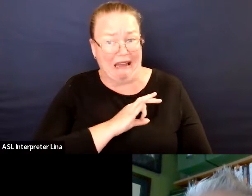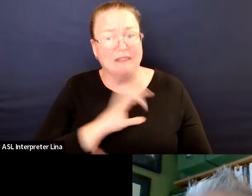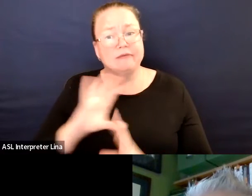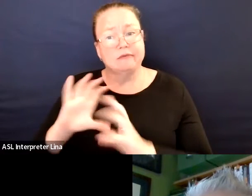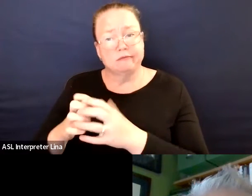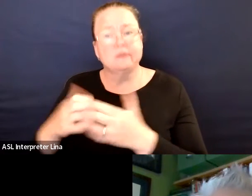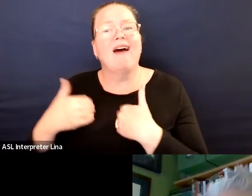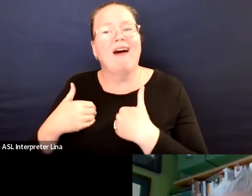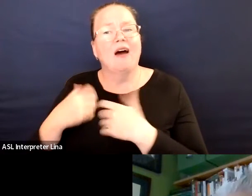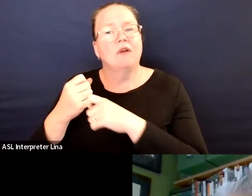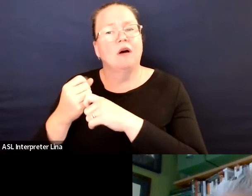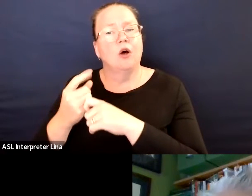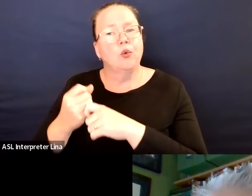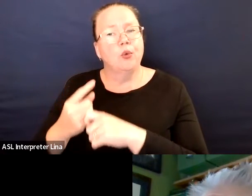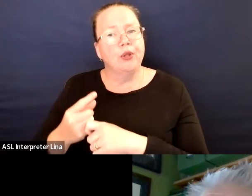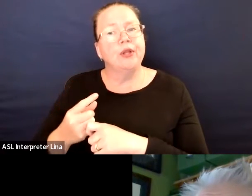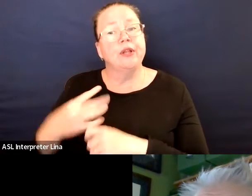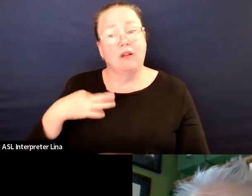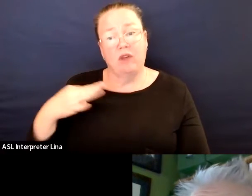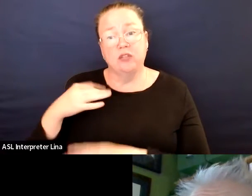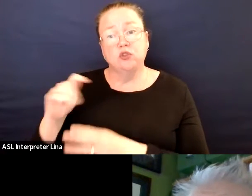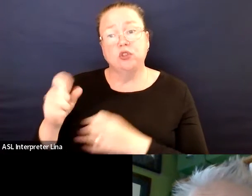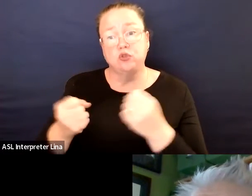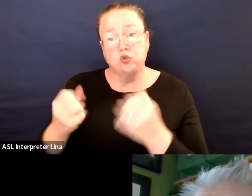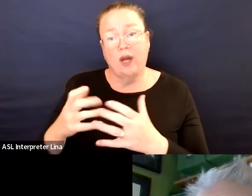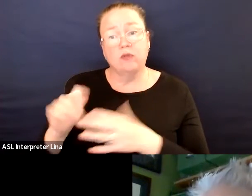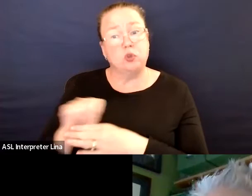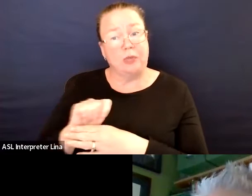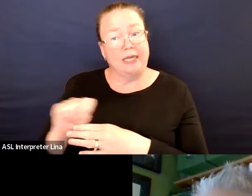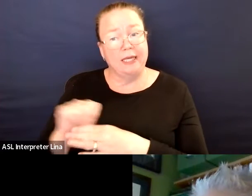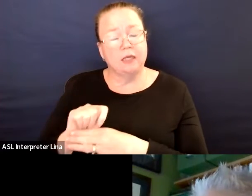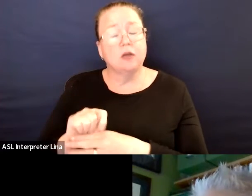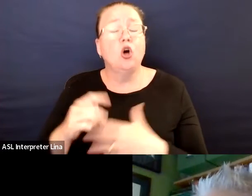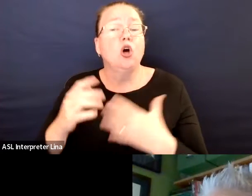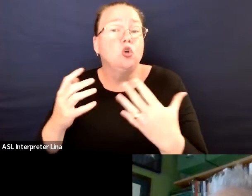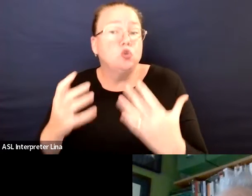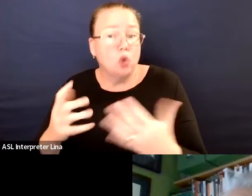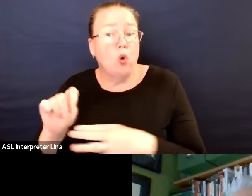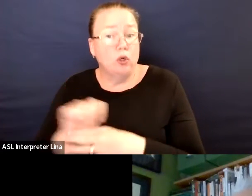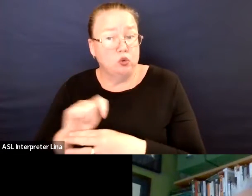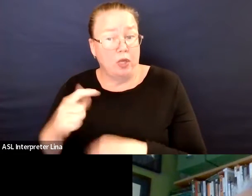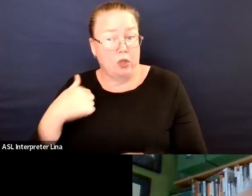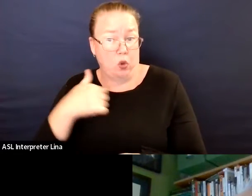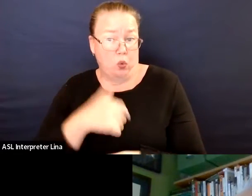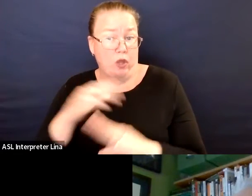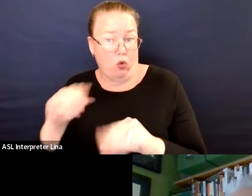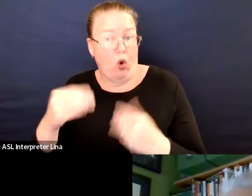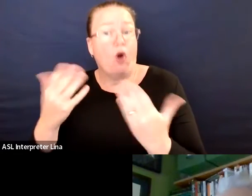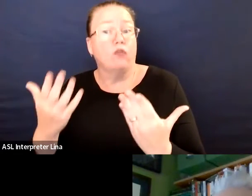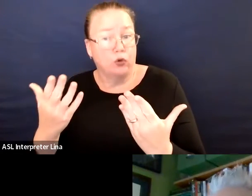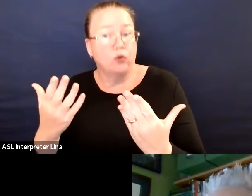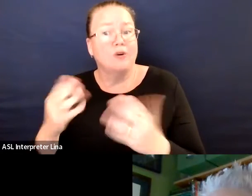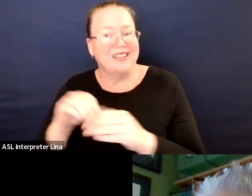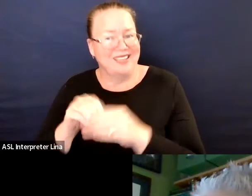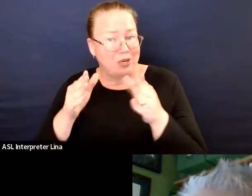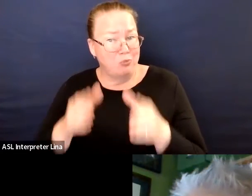their annual volunteer driver training. So not only a training that we do, and it was in